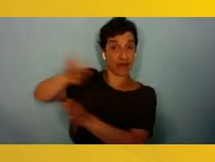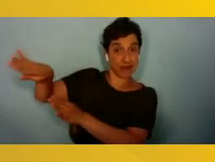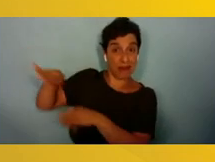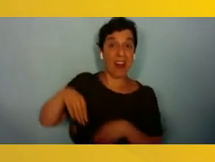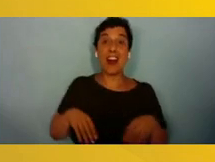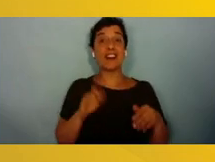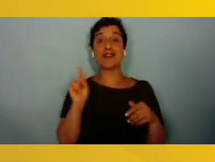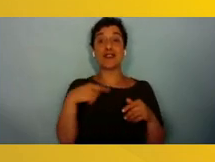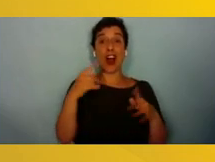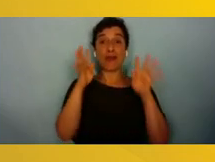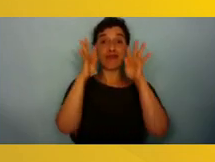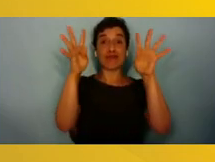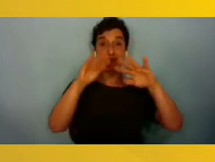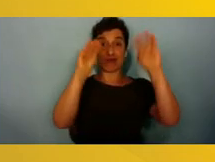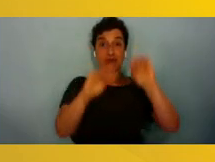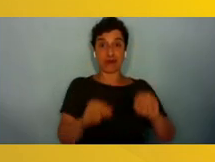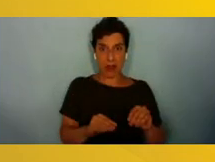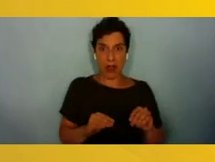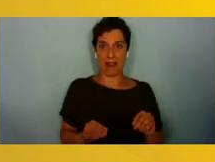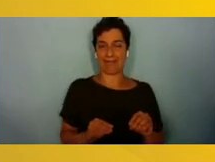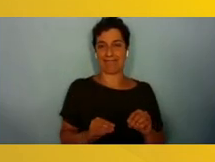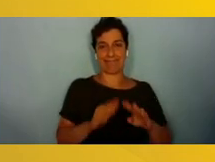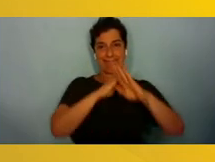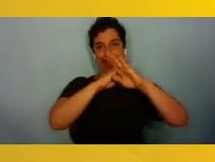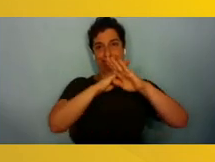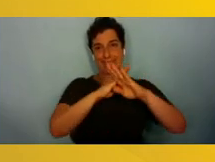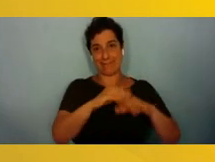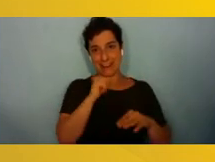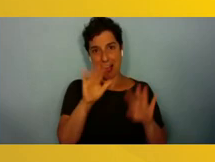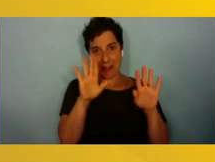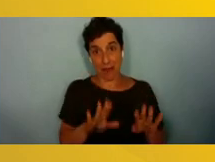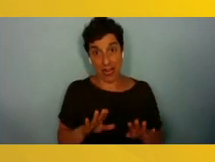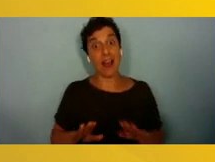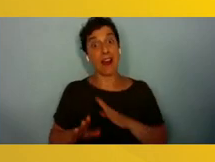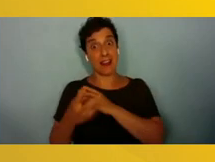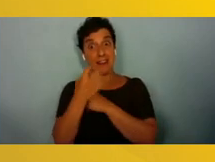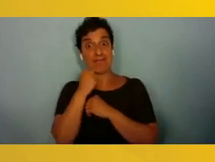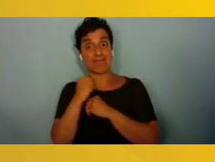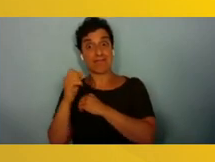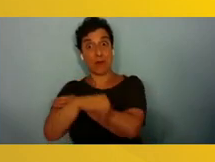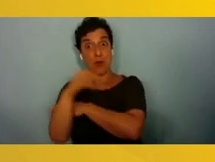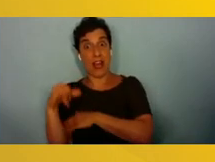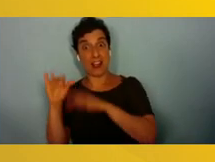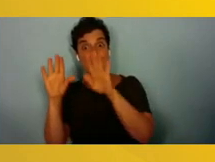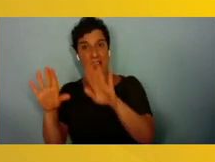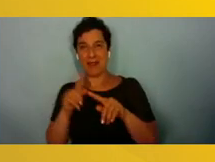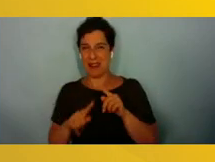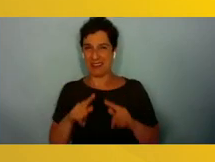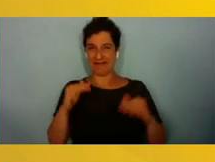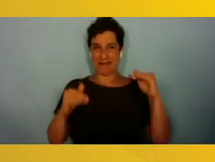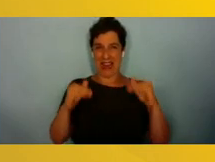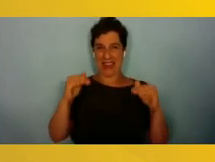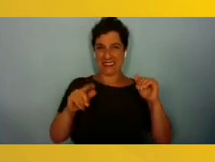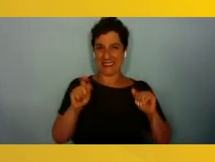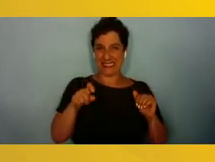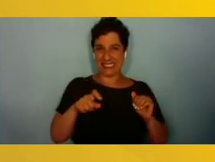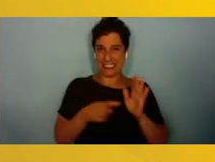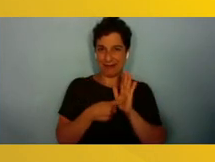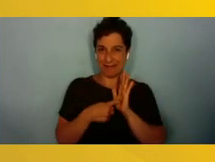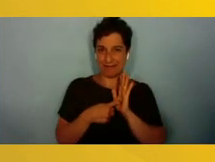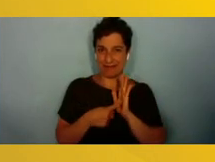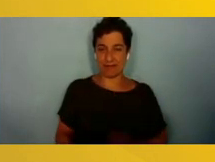the ships because no cheese got delivered. It's good for the whales though, but we need a balanced solution. So let's try